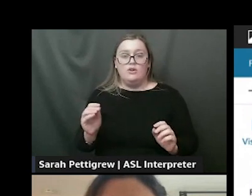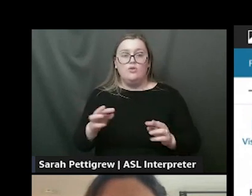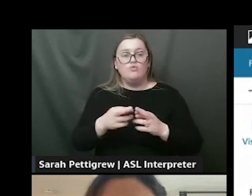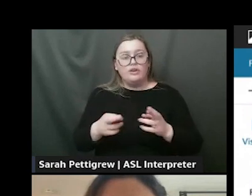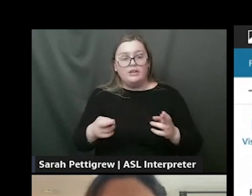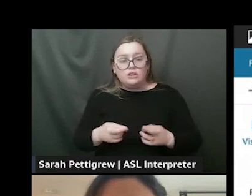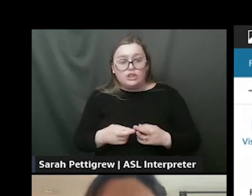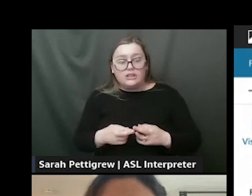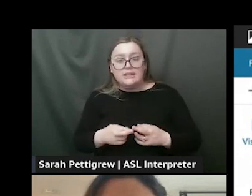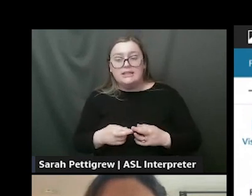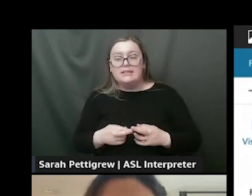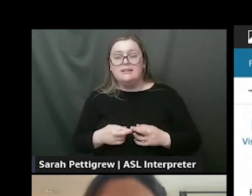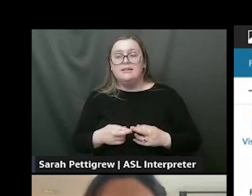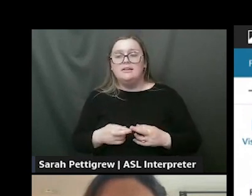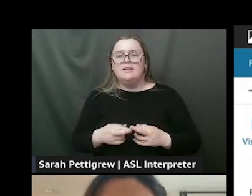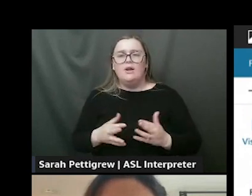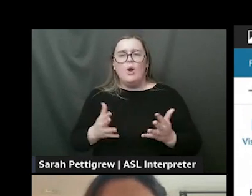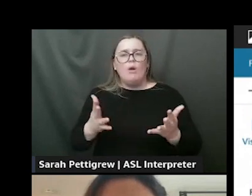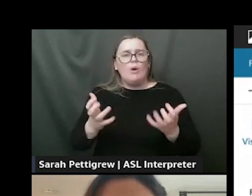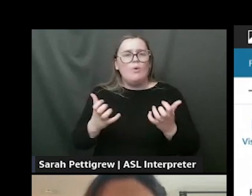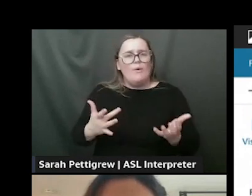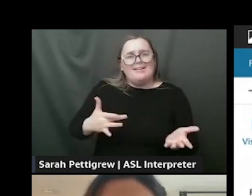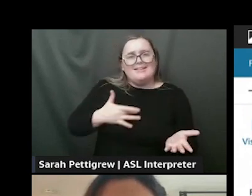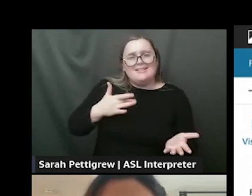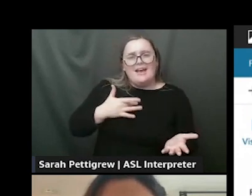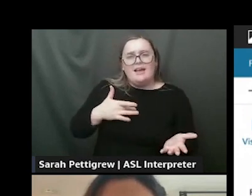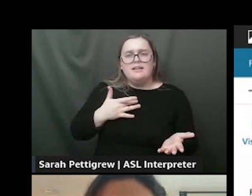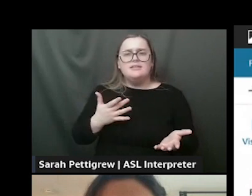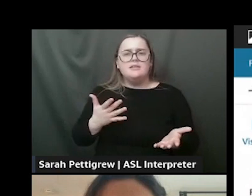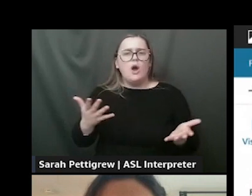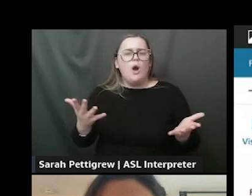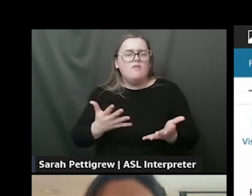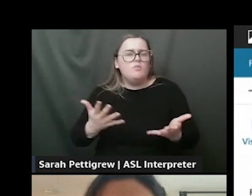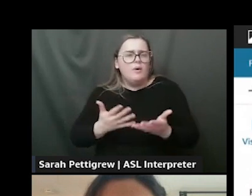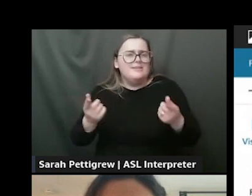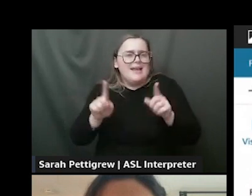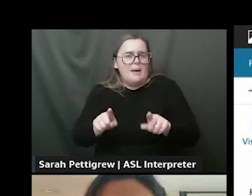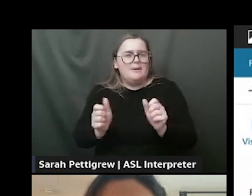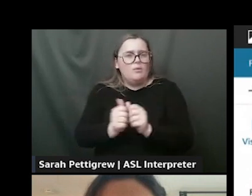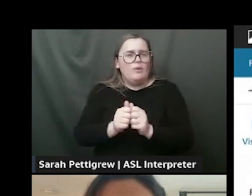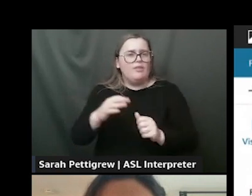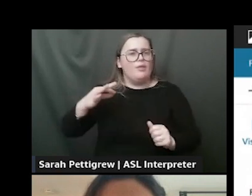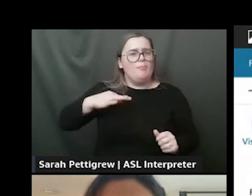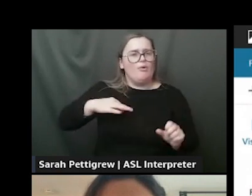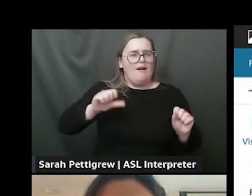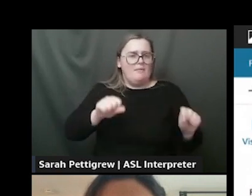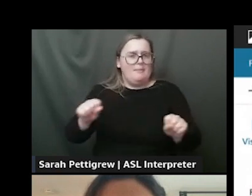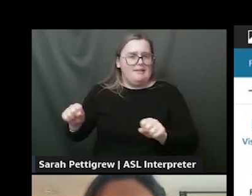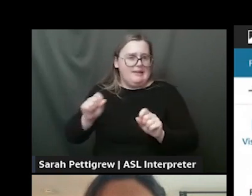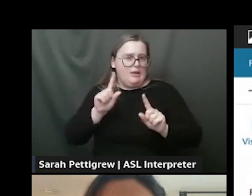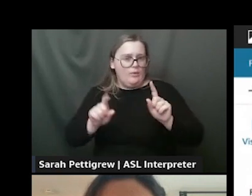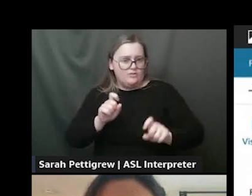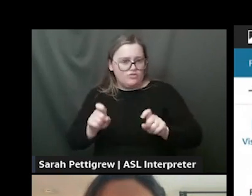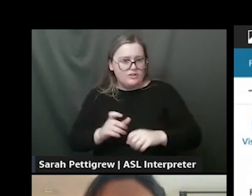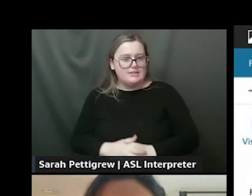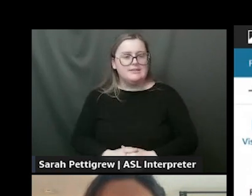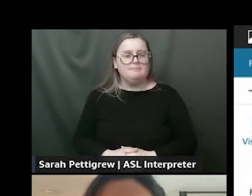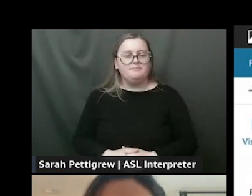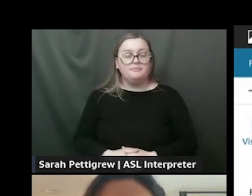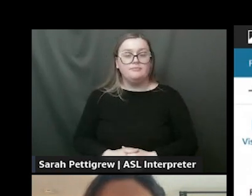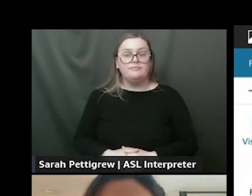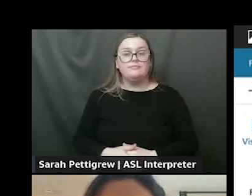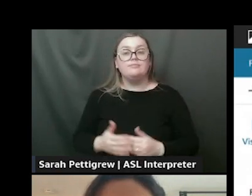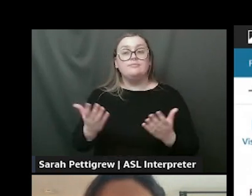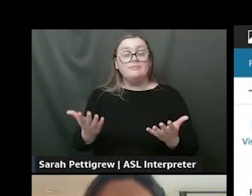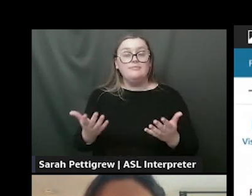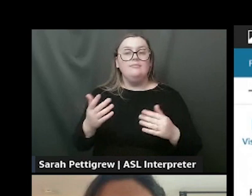region. And we want to get a sense of like what's going on with these profitability questions. So then we're going to say